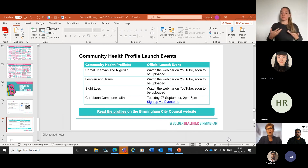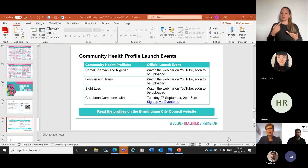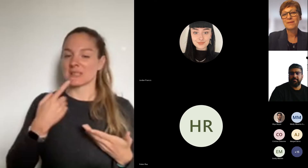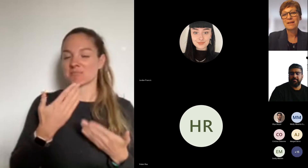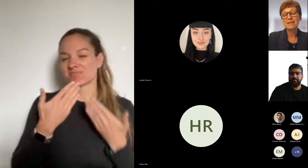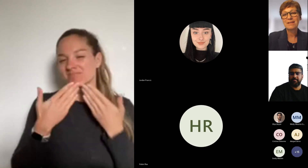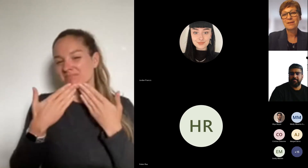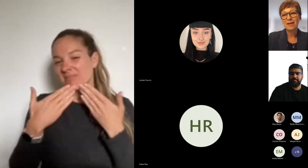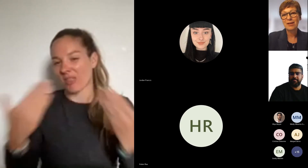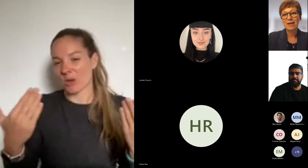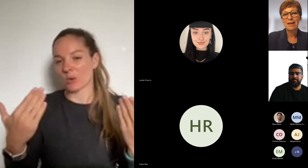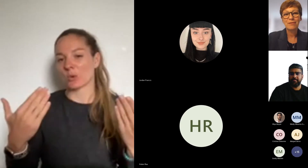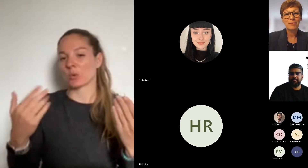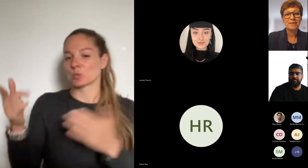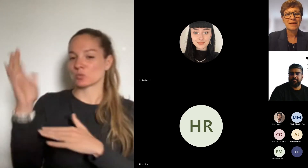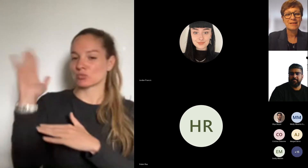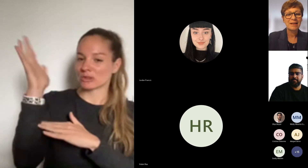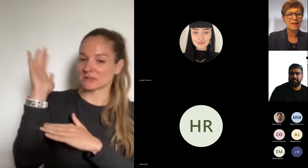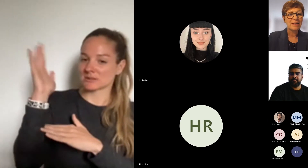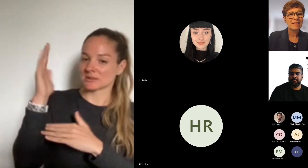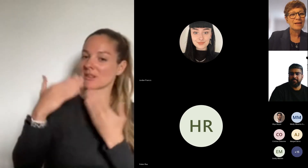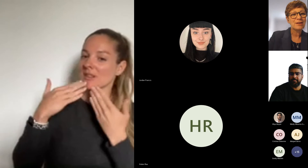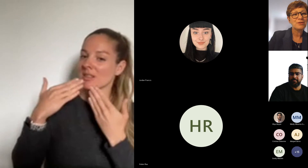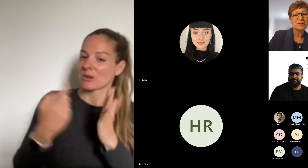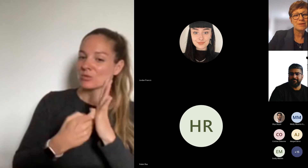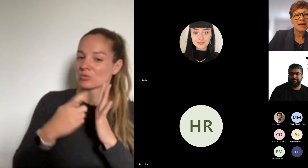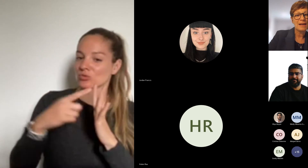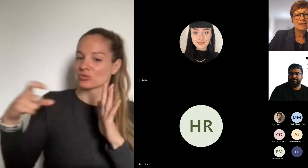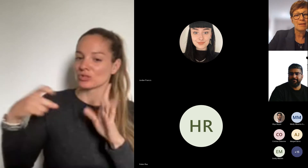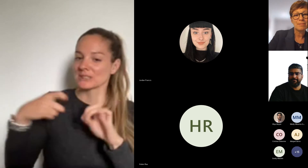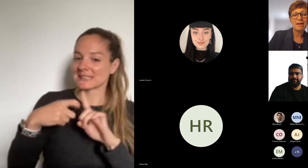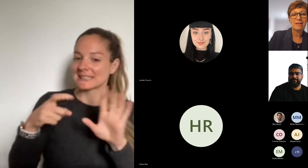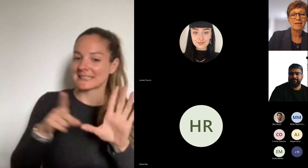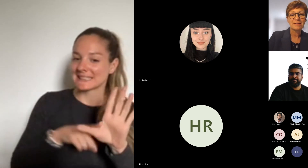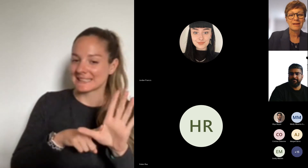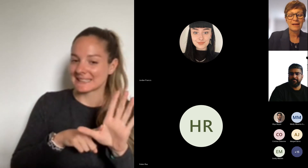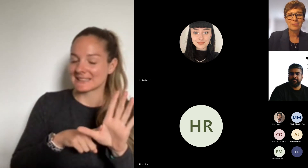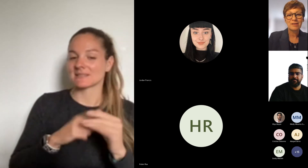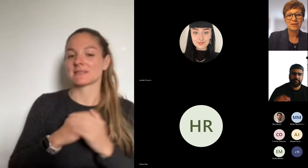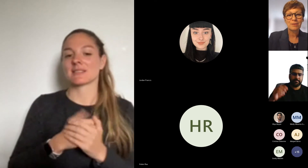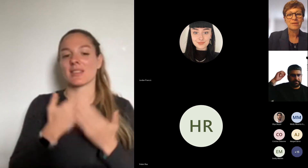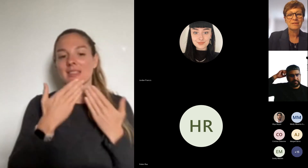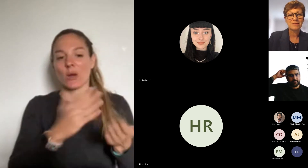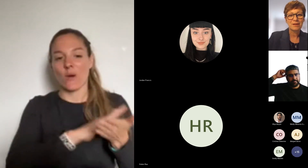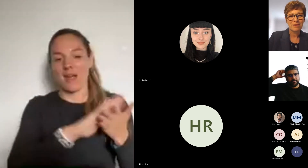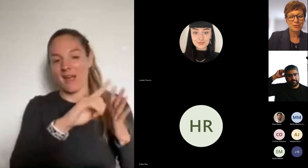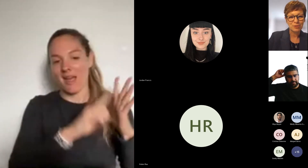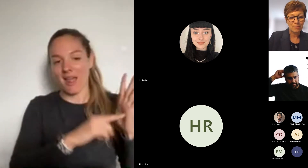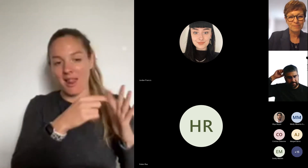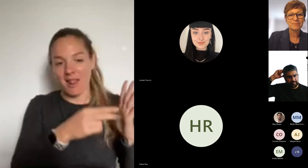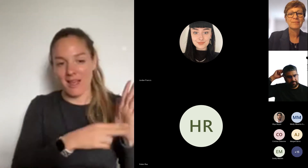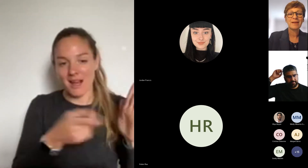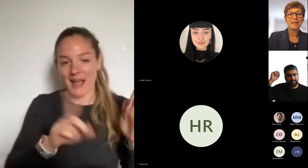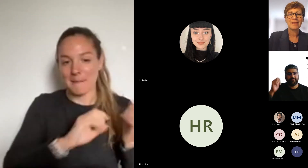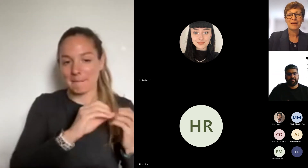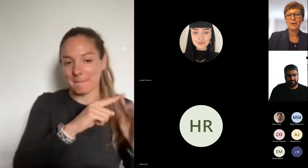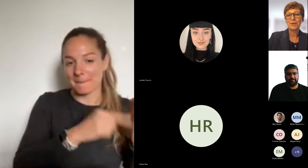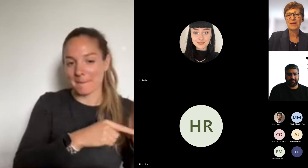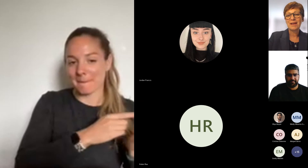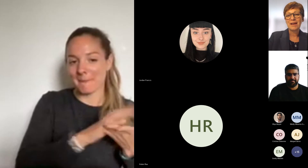big thank you to our presenters. So thank you, Ricky, for presenting. Thank you to Helen and Beth, our sign language interpreters, who've done a grand